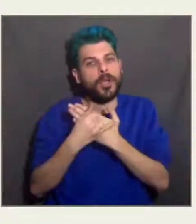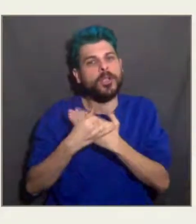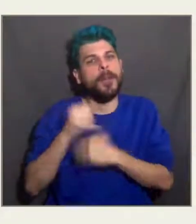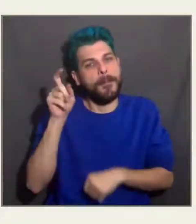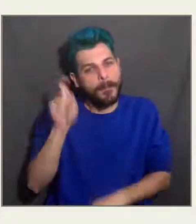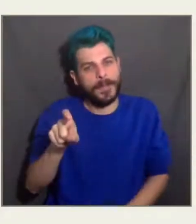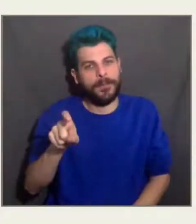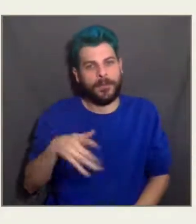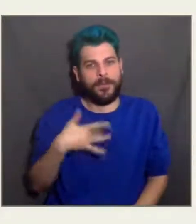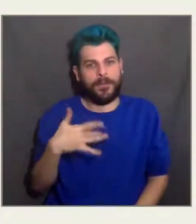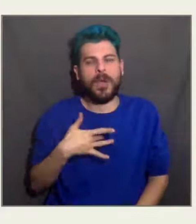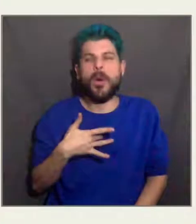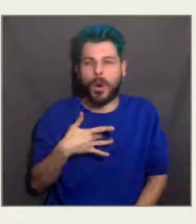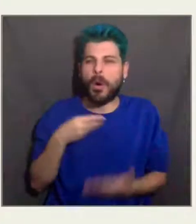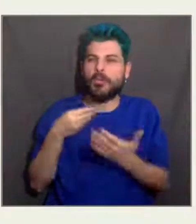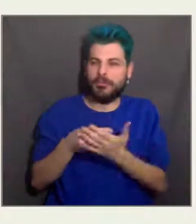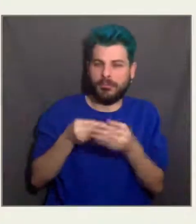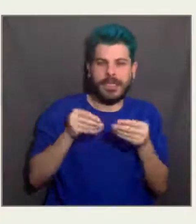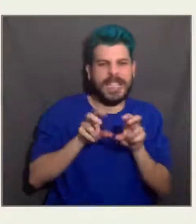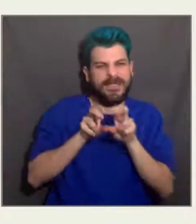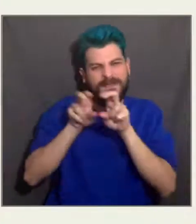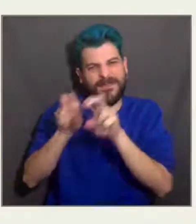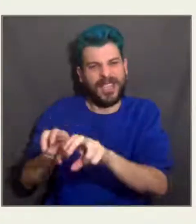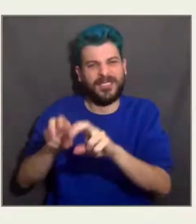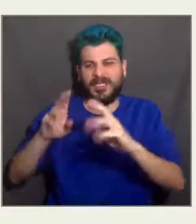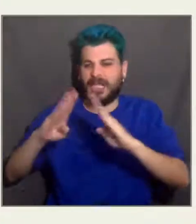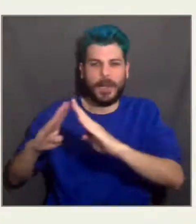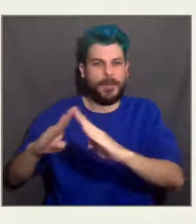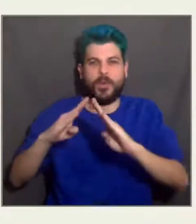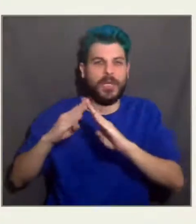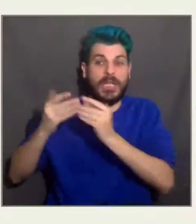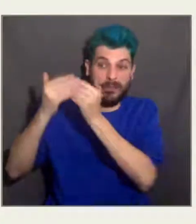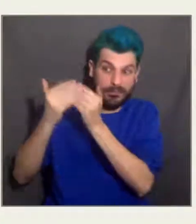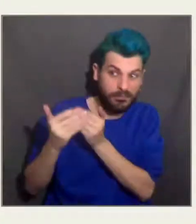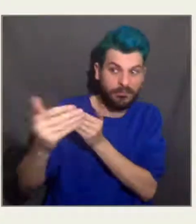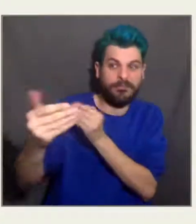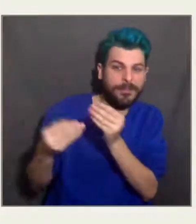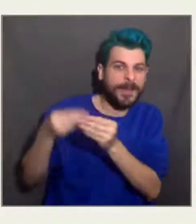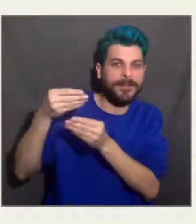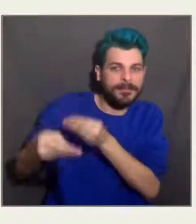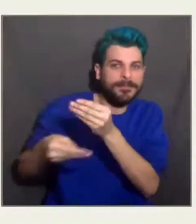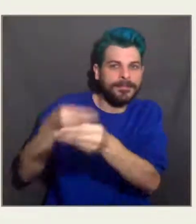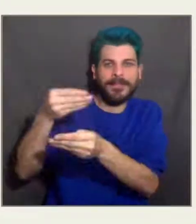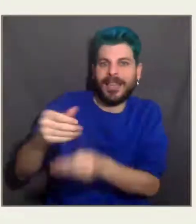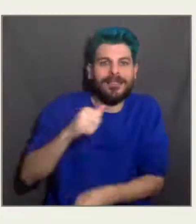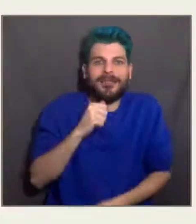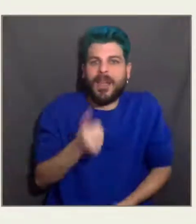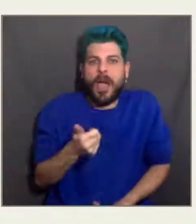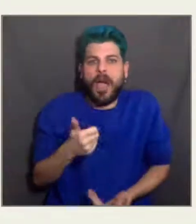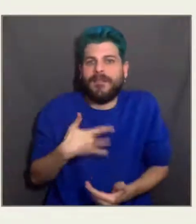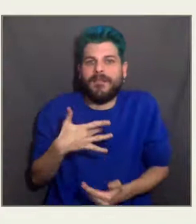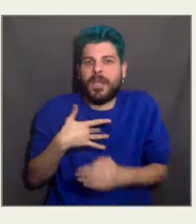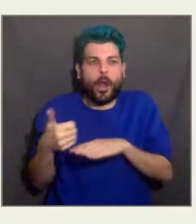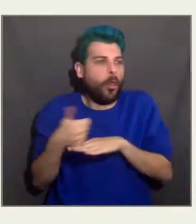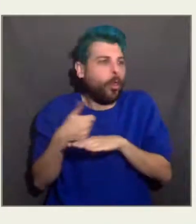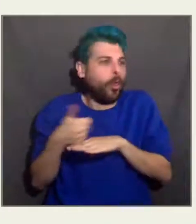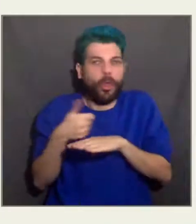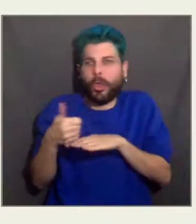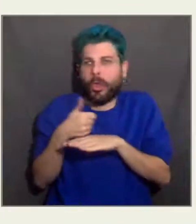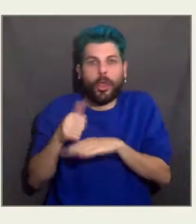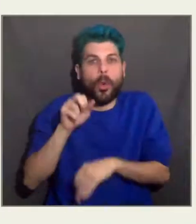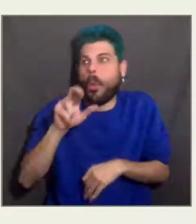community. It's growth and it's intergenerational wealth creation, not just moving people from California to British